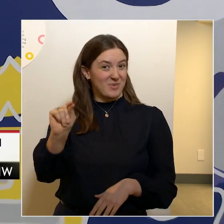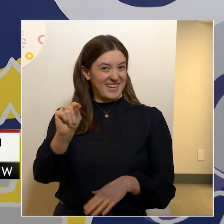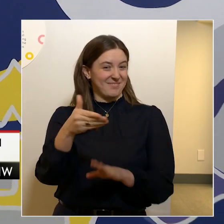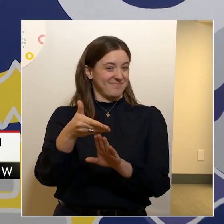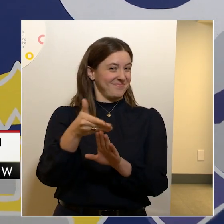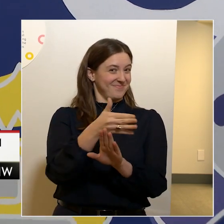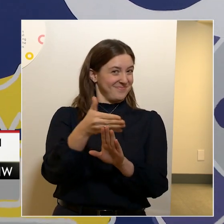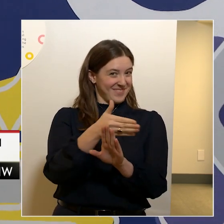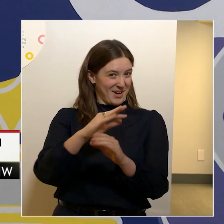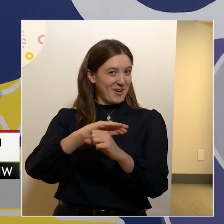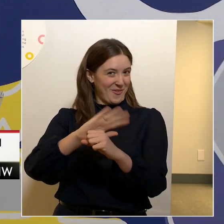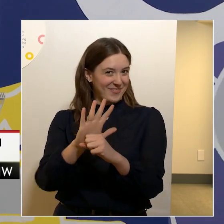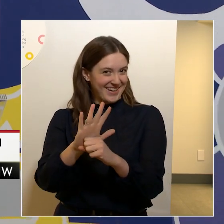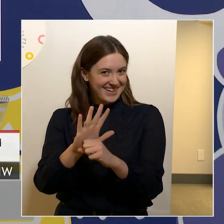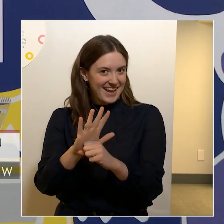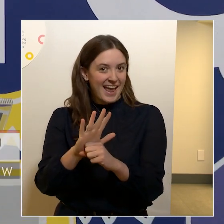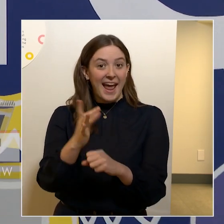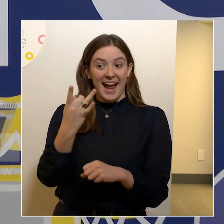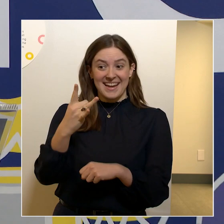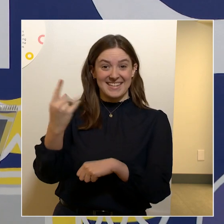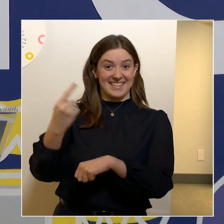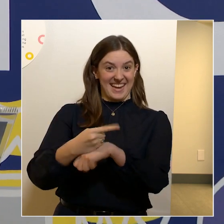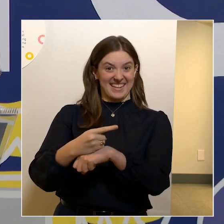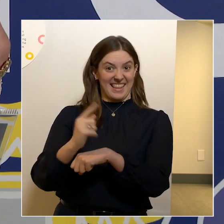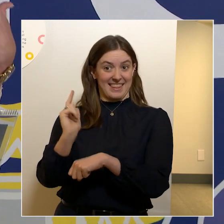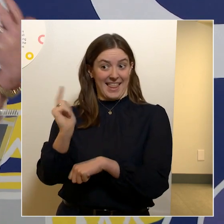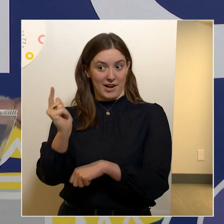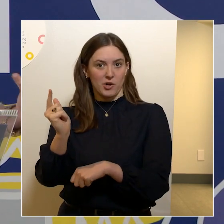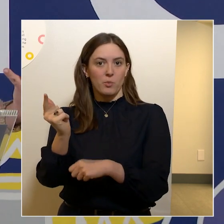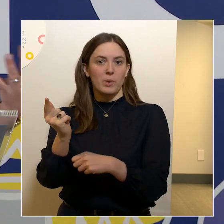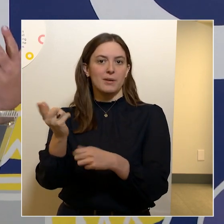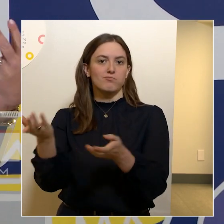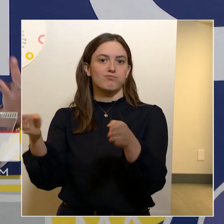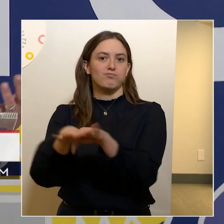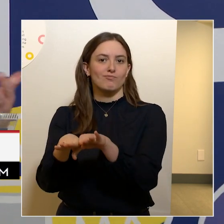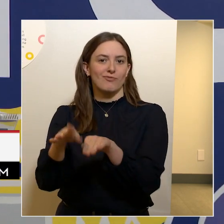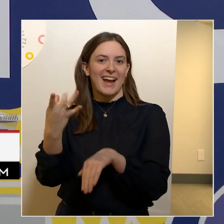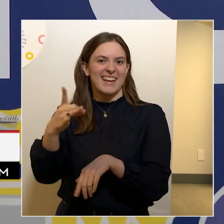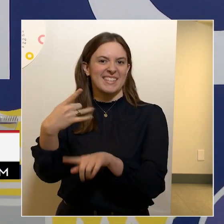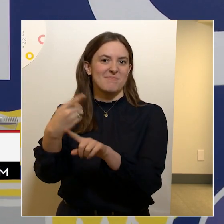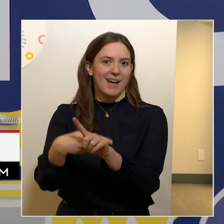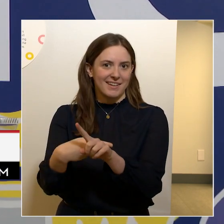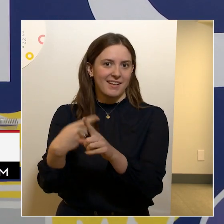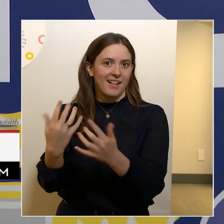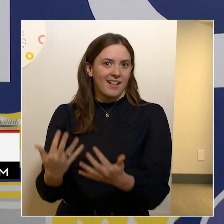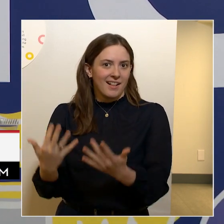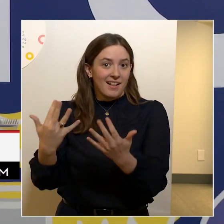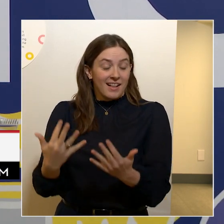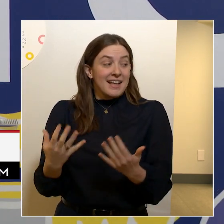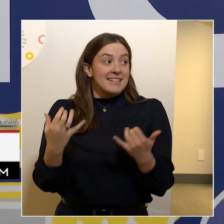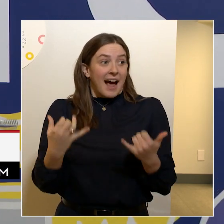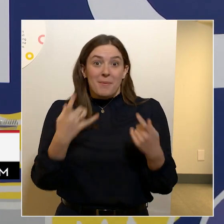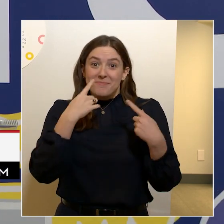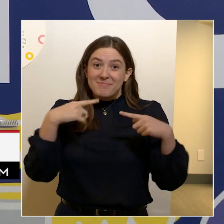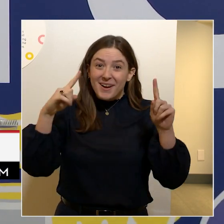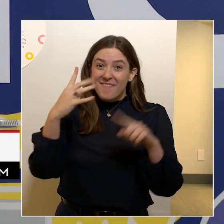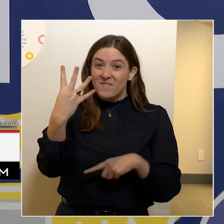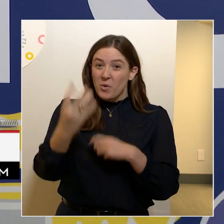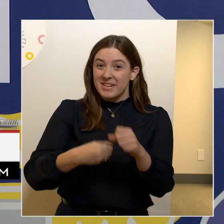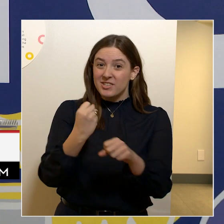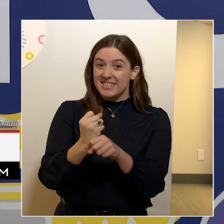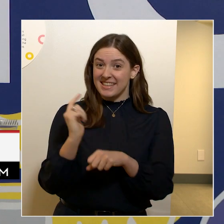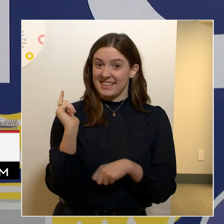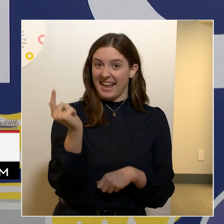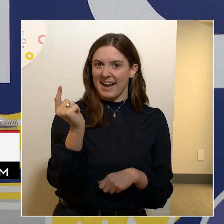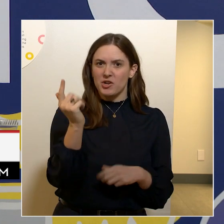COVID, closing 18 days later for 18 months. So to be standing here with you all nearly 4 years later in this beautiful